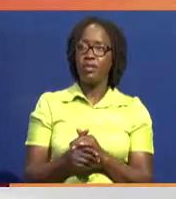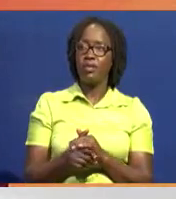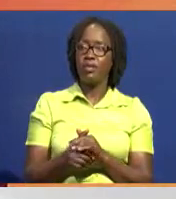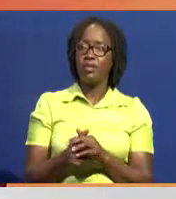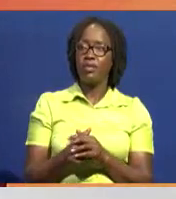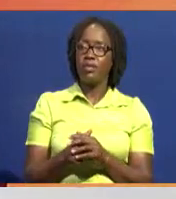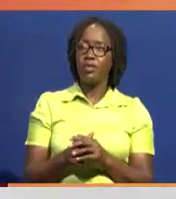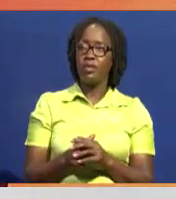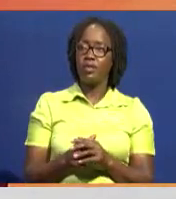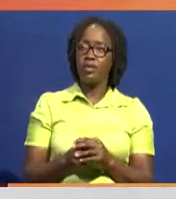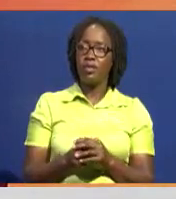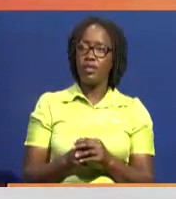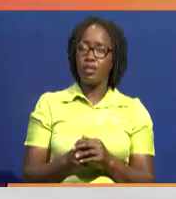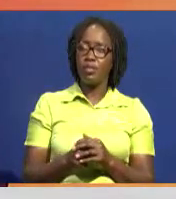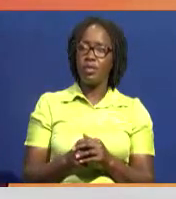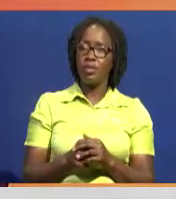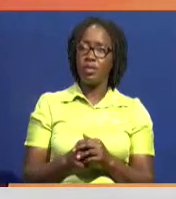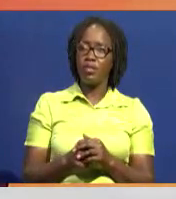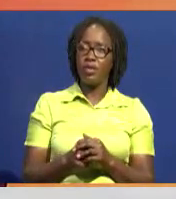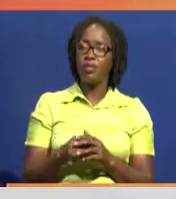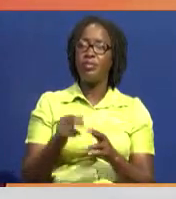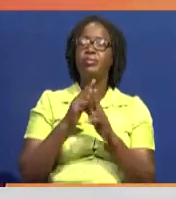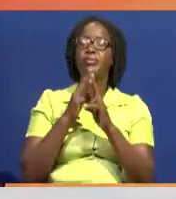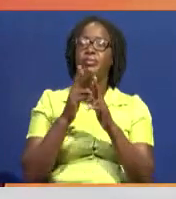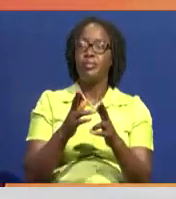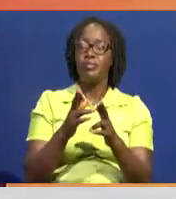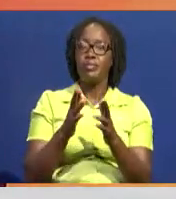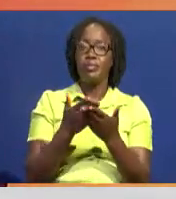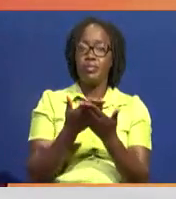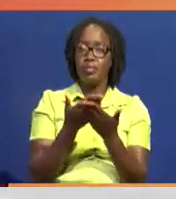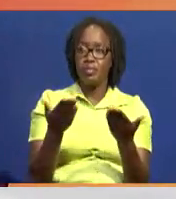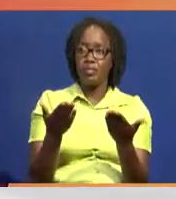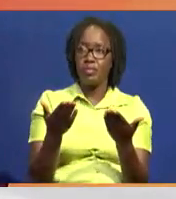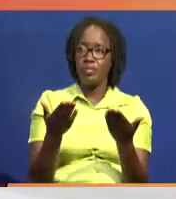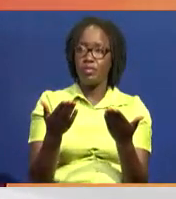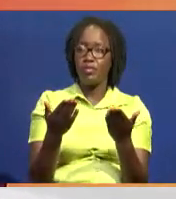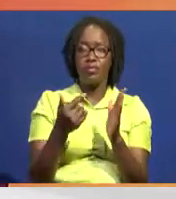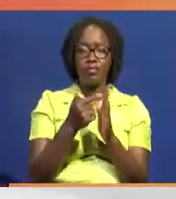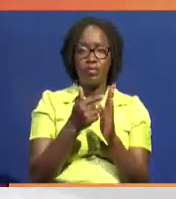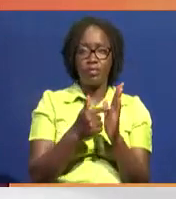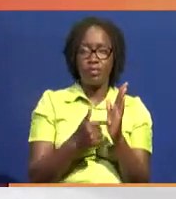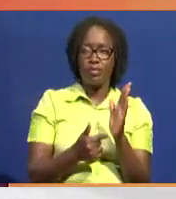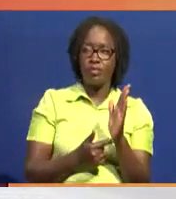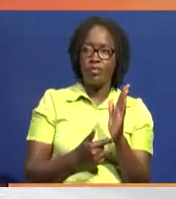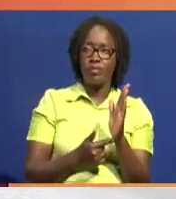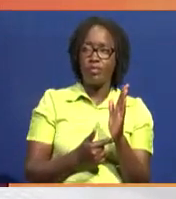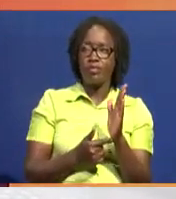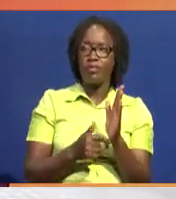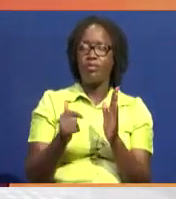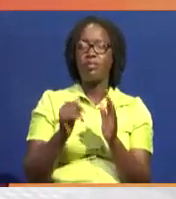hit the 5,000 mark. Of course, our reporters are on the beat. They will be bringing you details of that in our subsequent bulletins. In studio